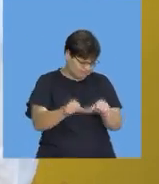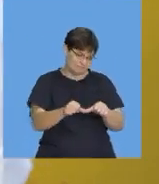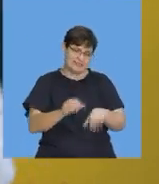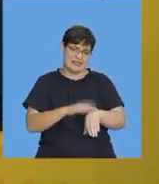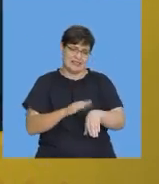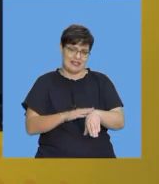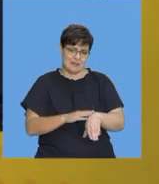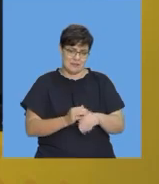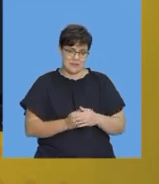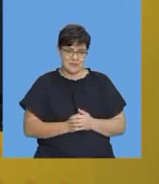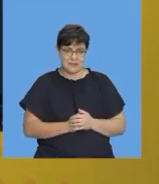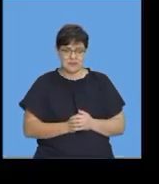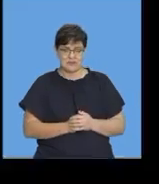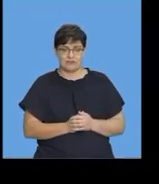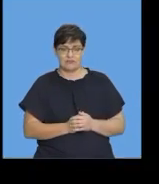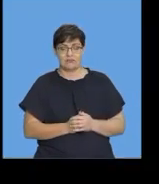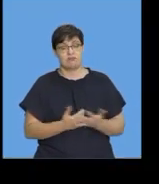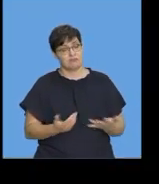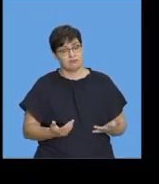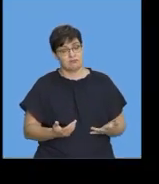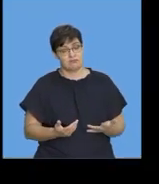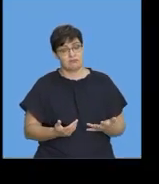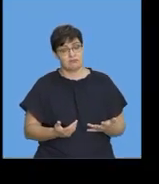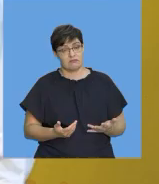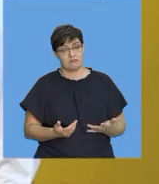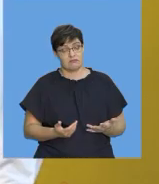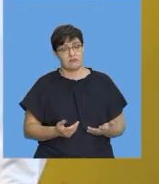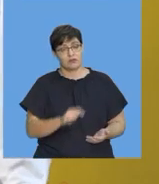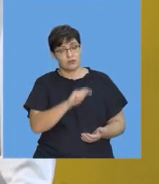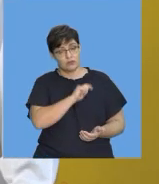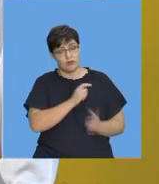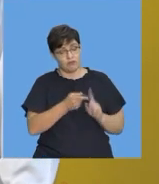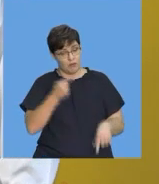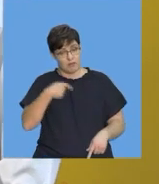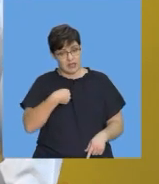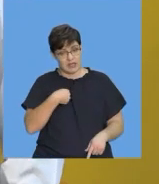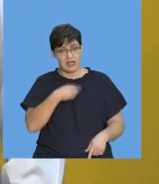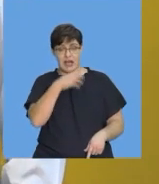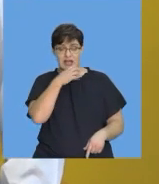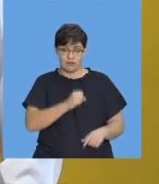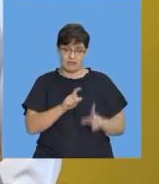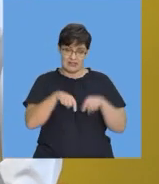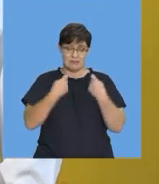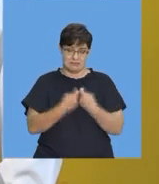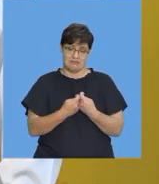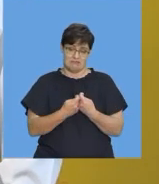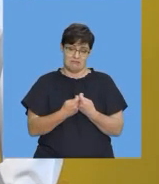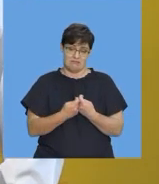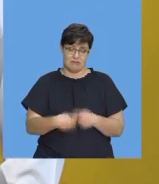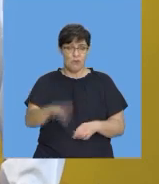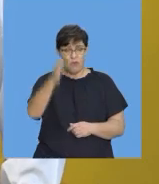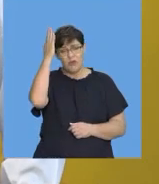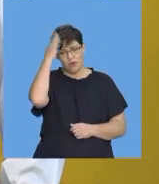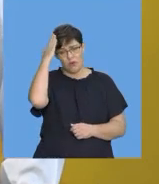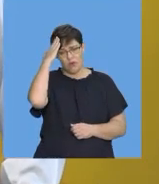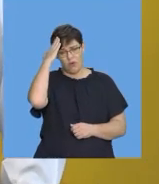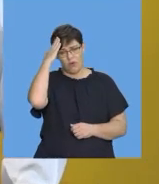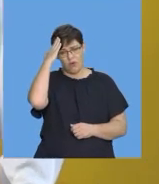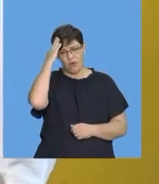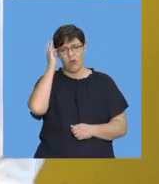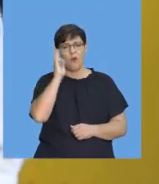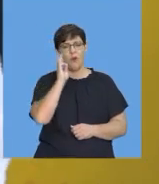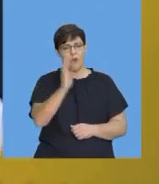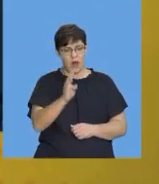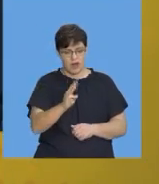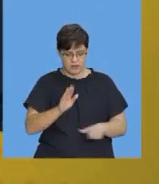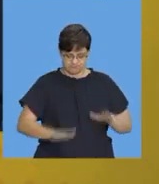allocation. And definitely, from me, Ashraf, and the team, we know you're going to keep your